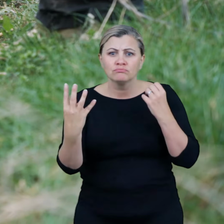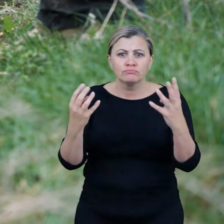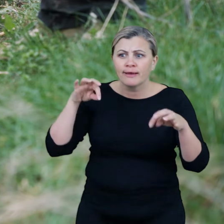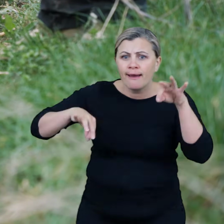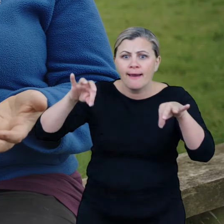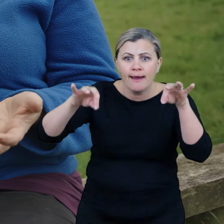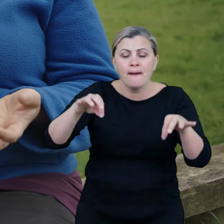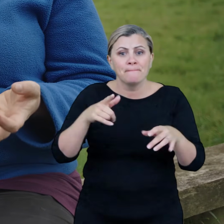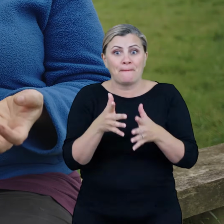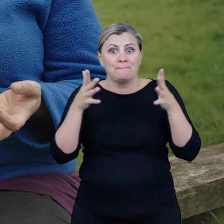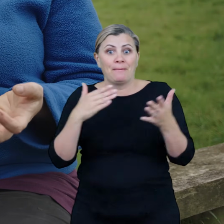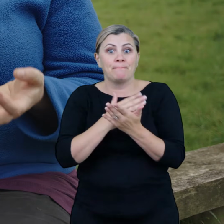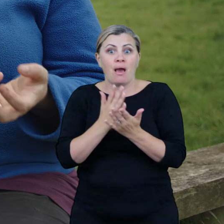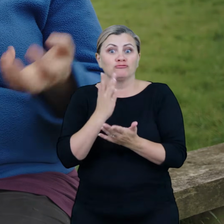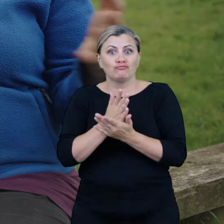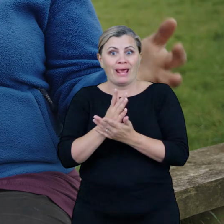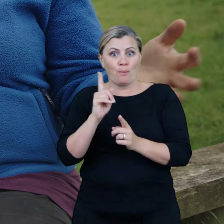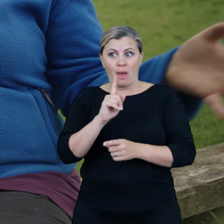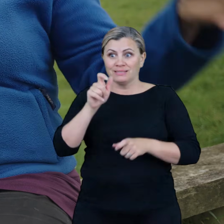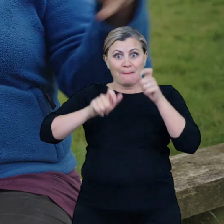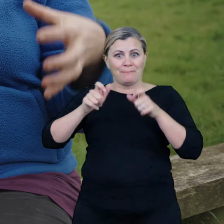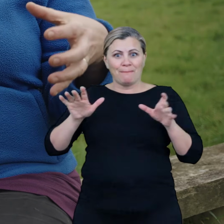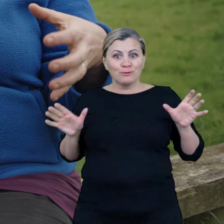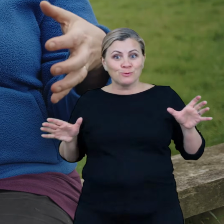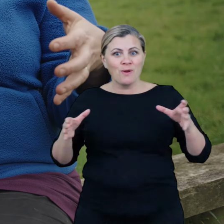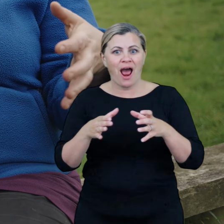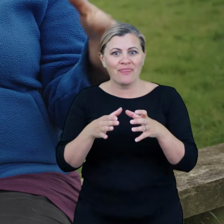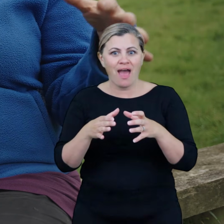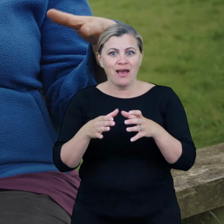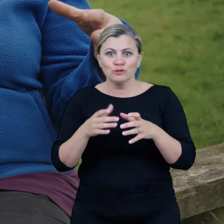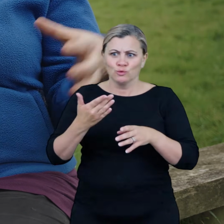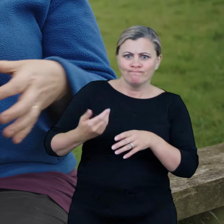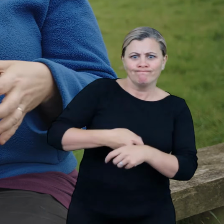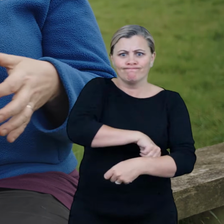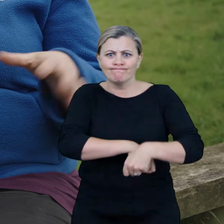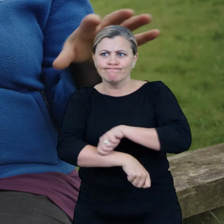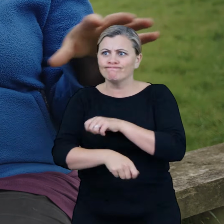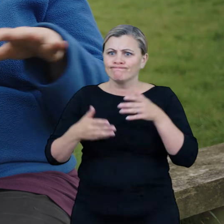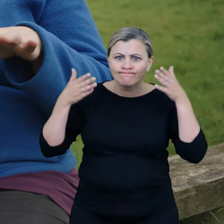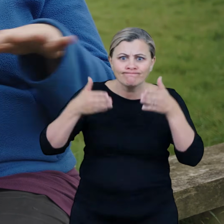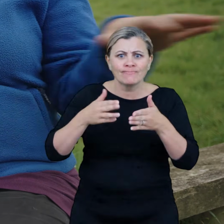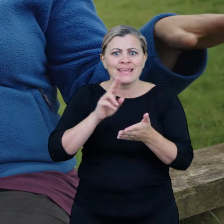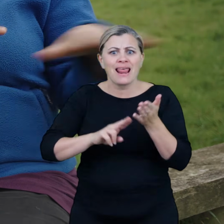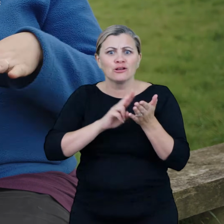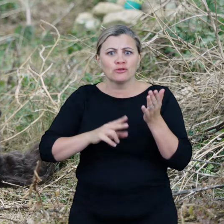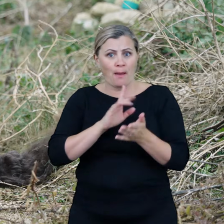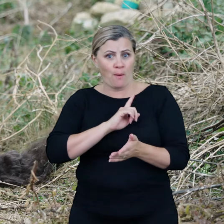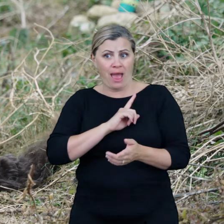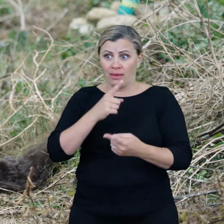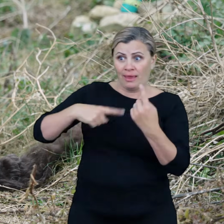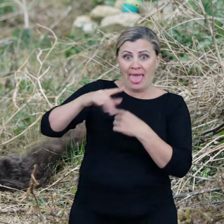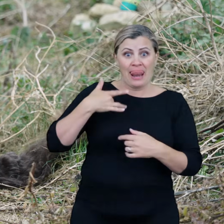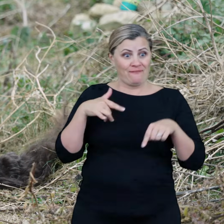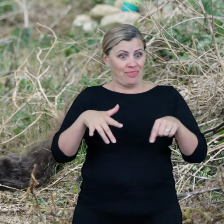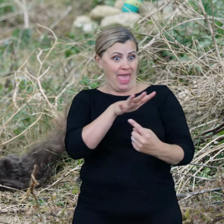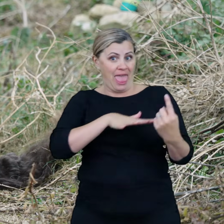meadows. But a really big part of it is actually the bringing the people together to take action for nature, because often these spaces, people